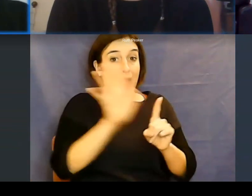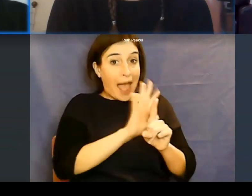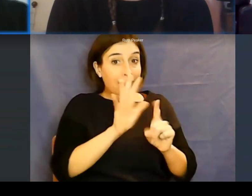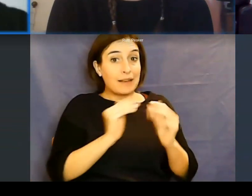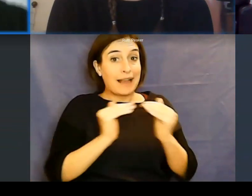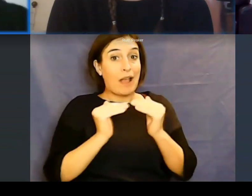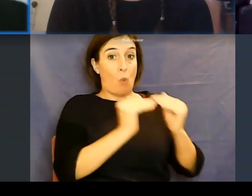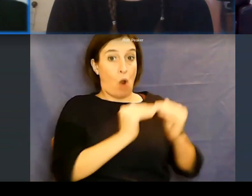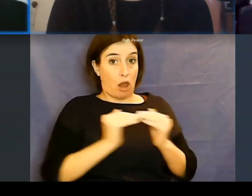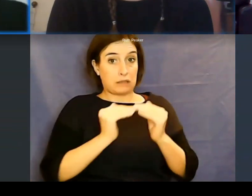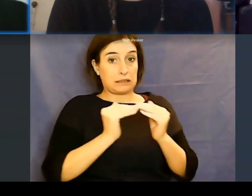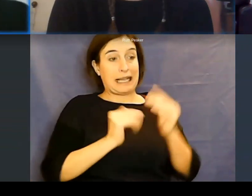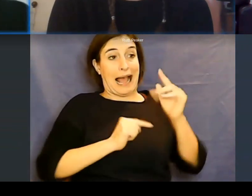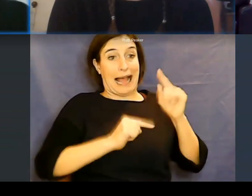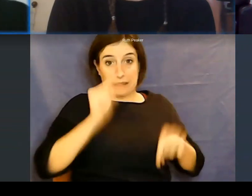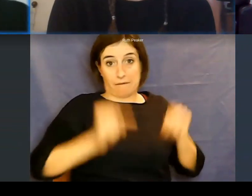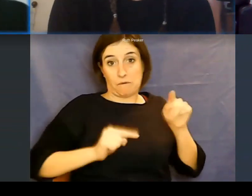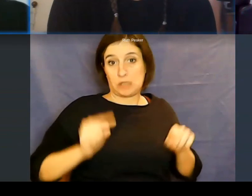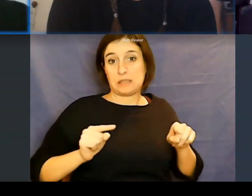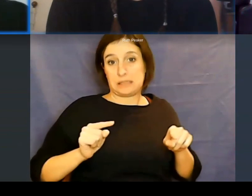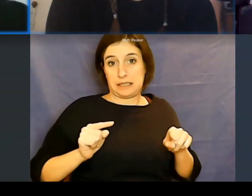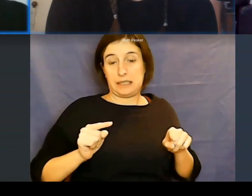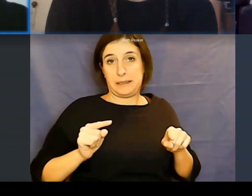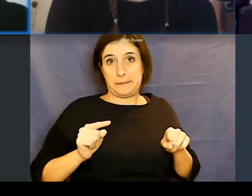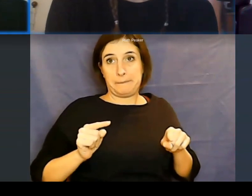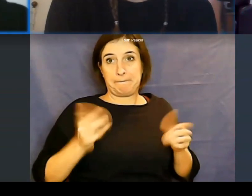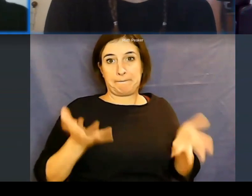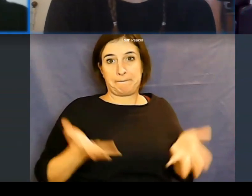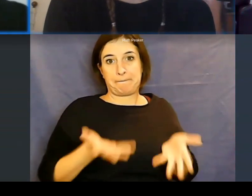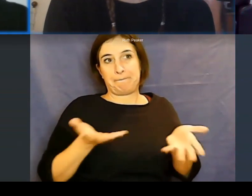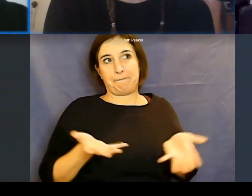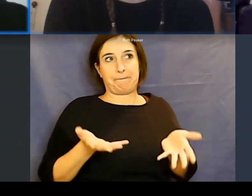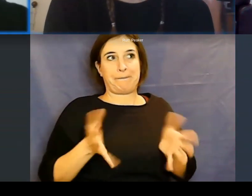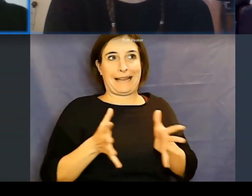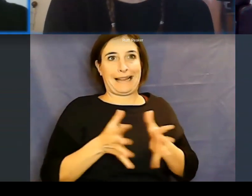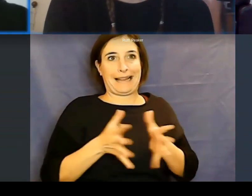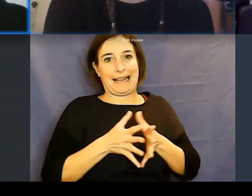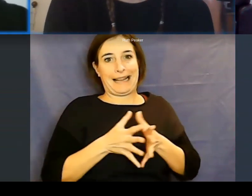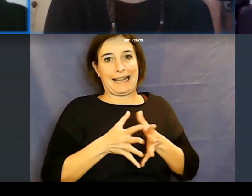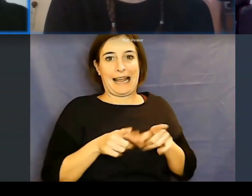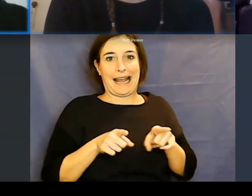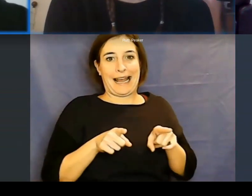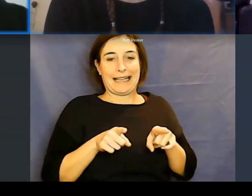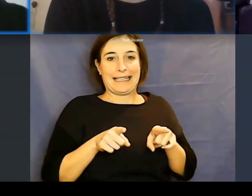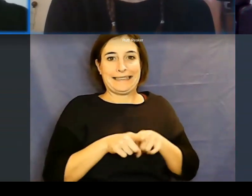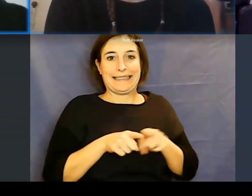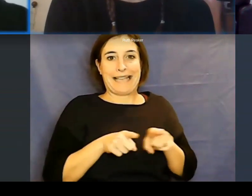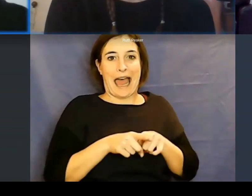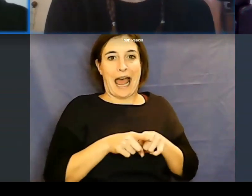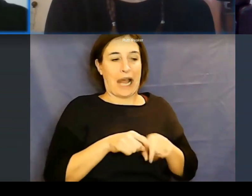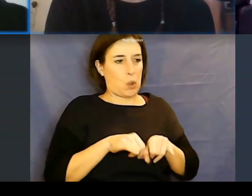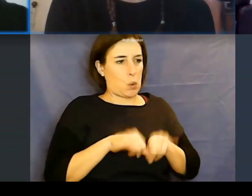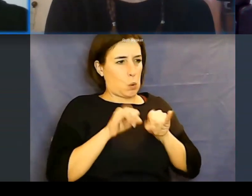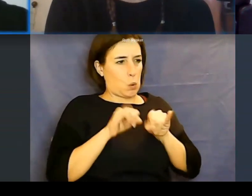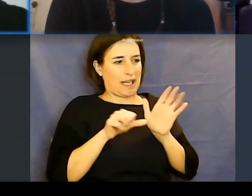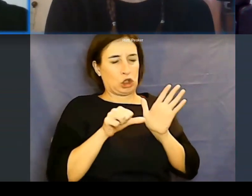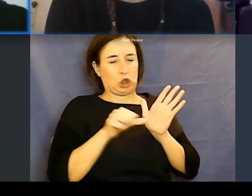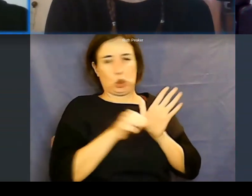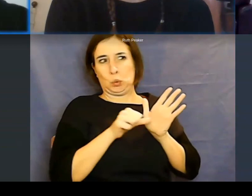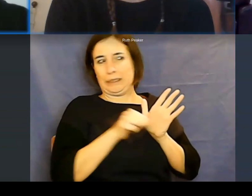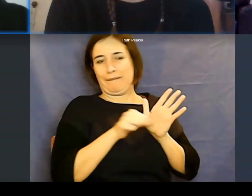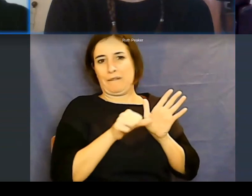there's almost a bit of a sort of this is too much and the too difficult to do trait, you know, that